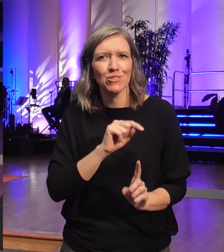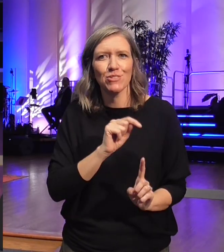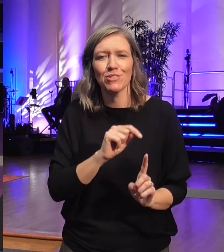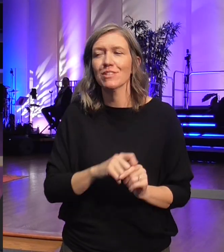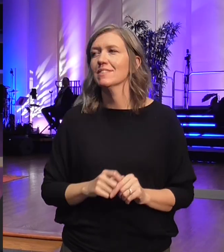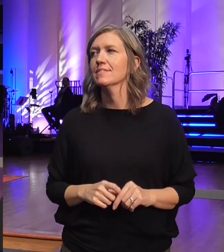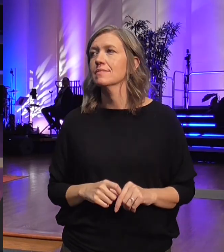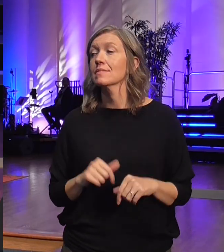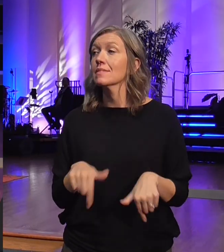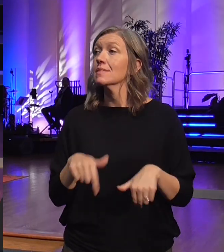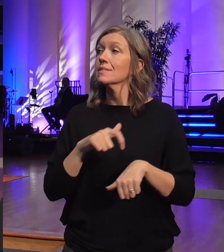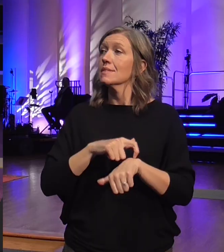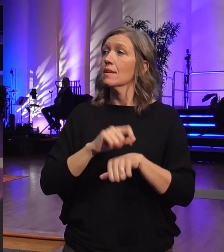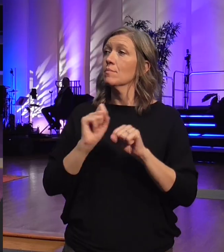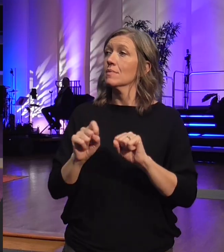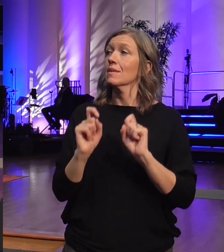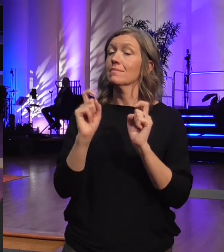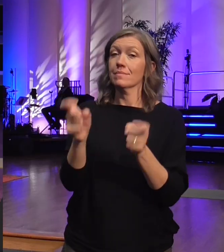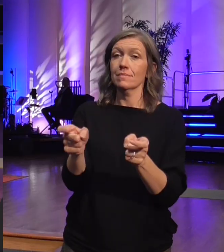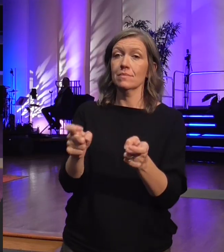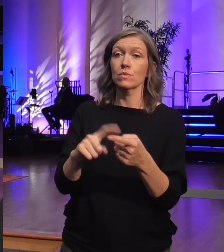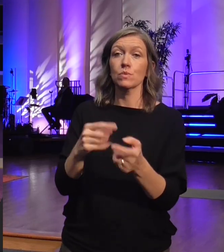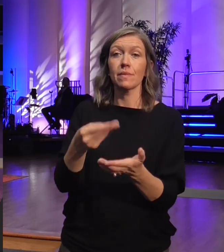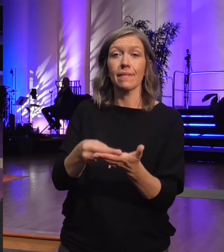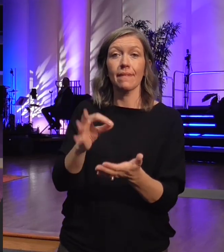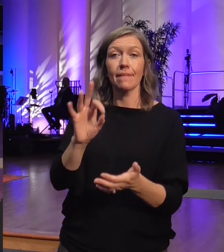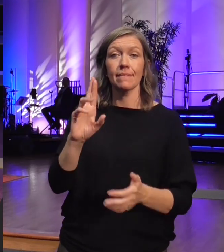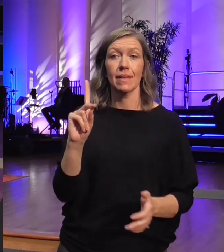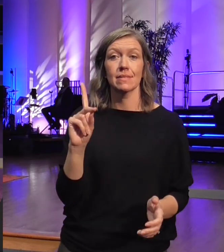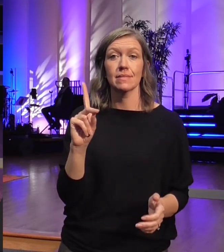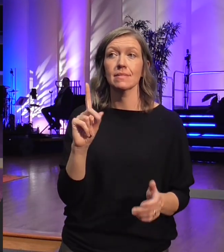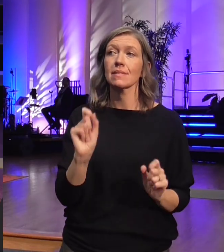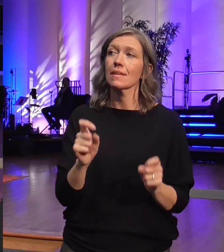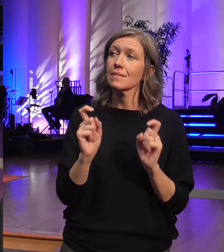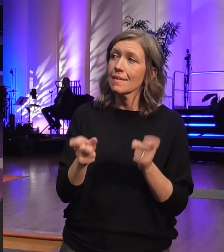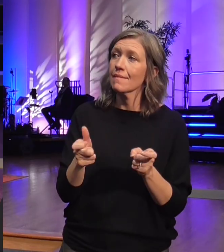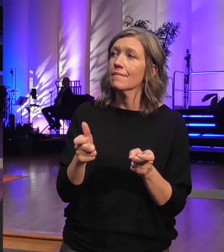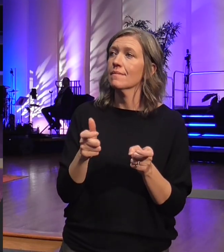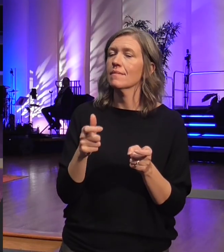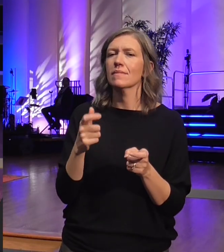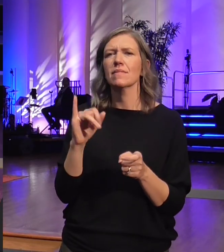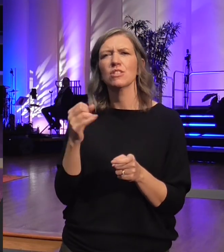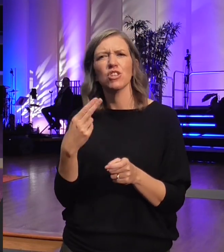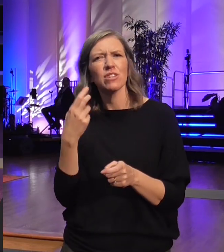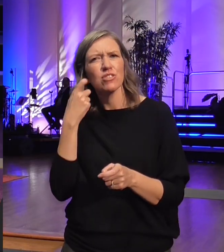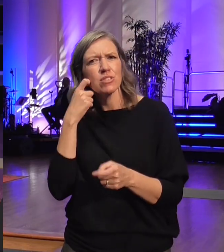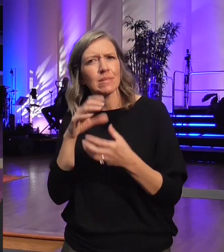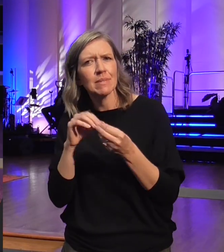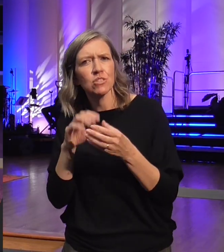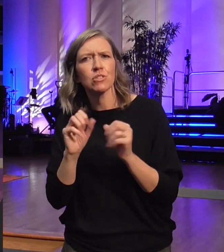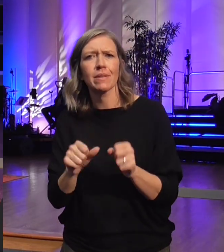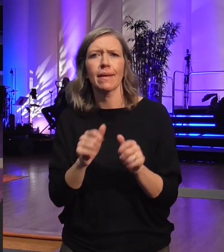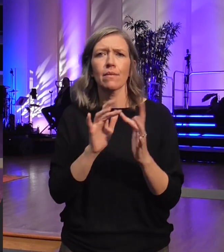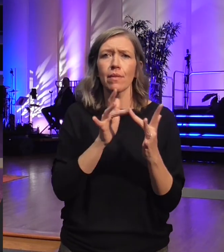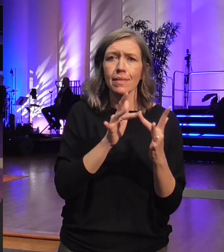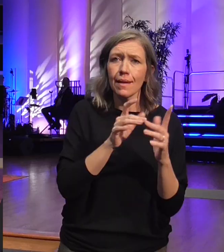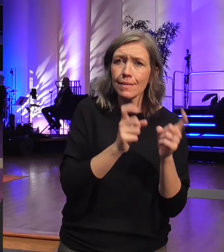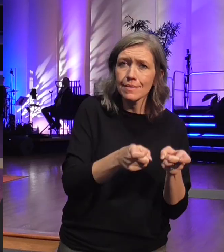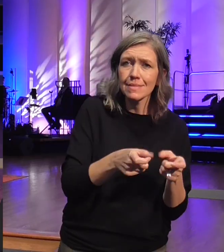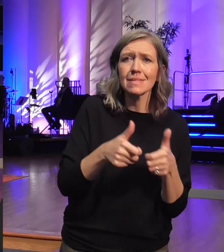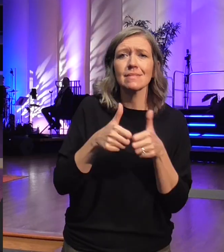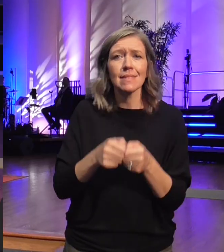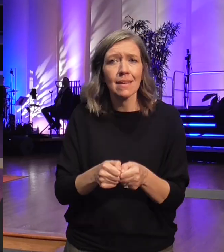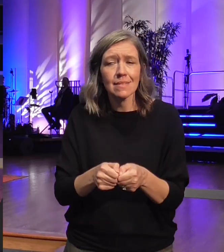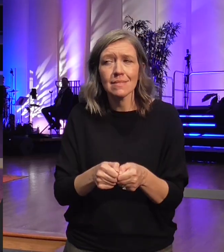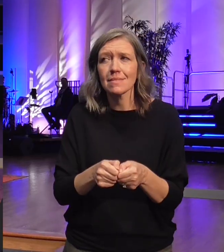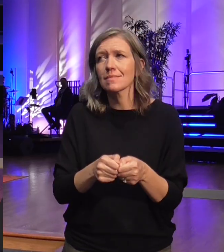And this is a time where we can give to that Mile High Fund. You can give in all the ways that Josh just mentioned, online. You can text to give in whatever way